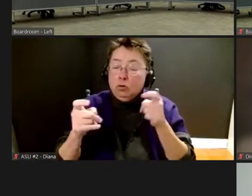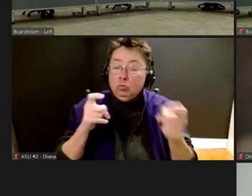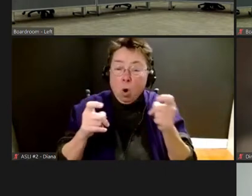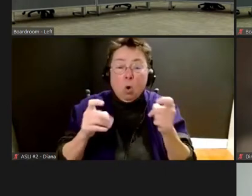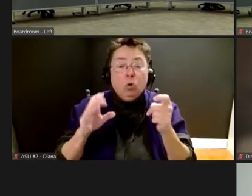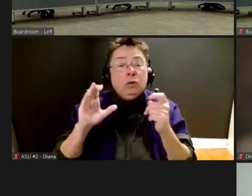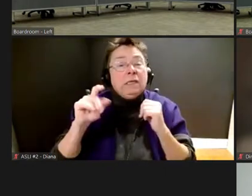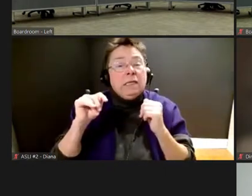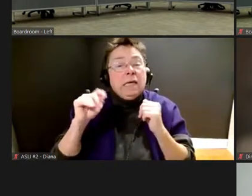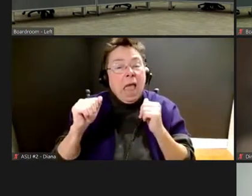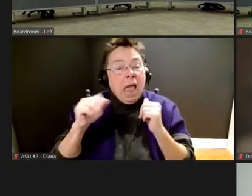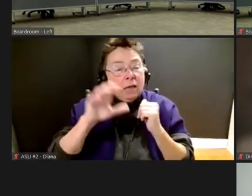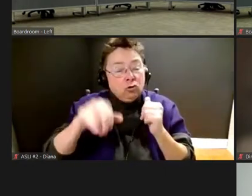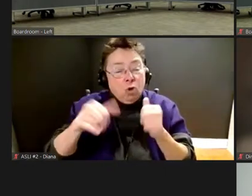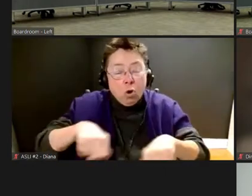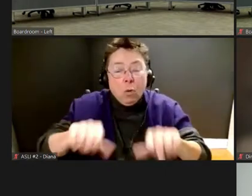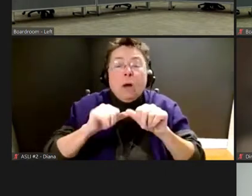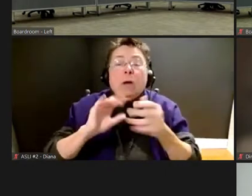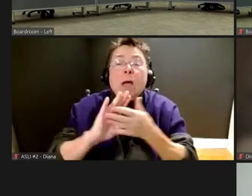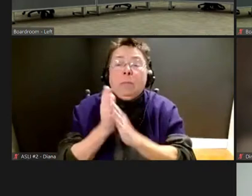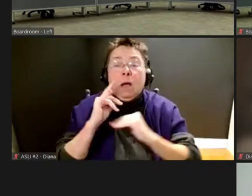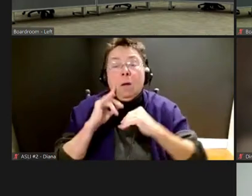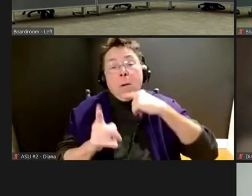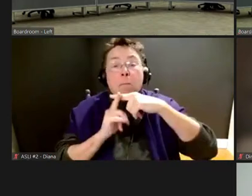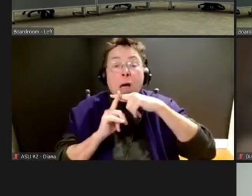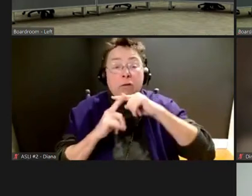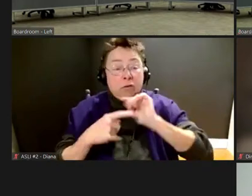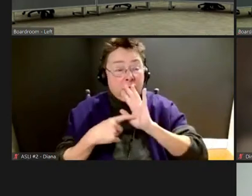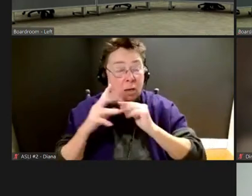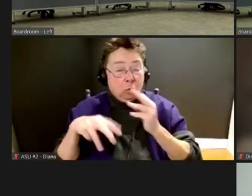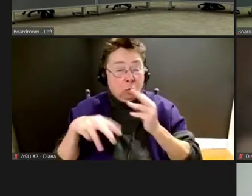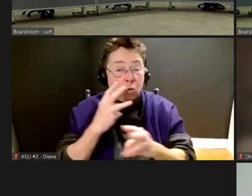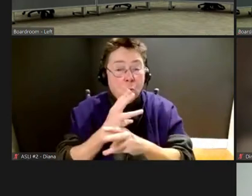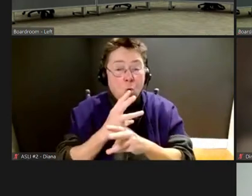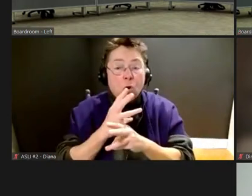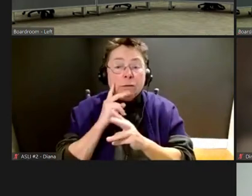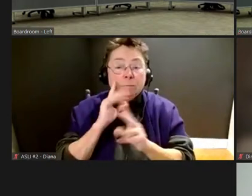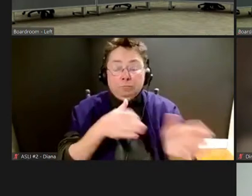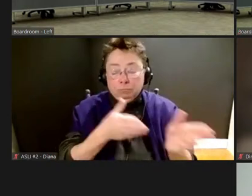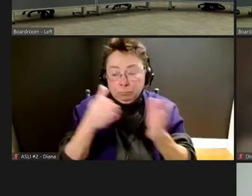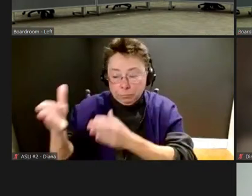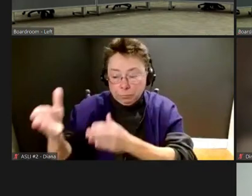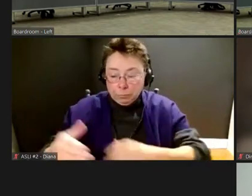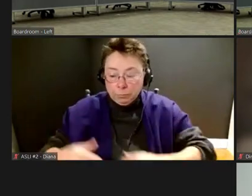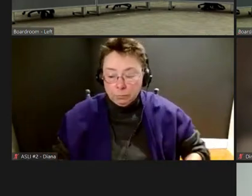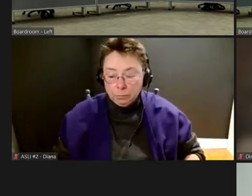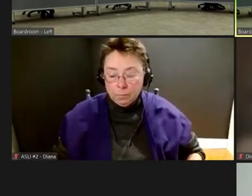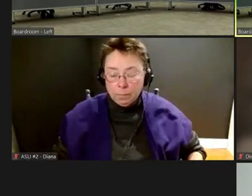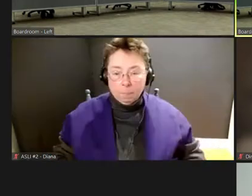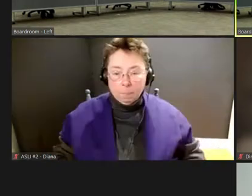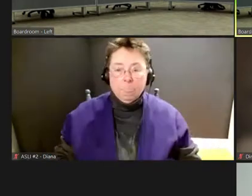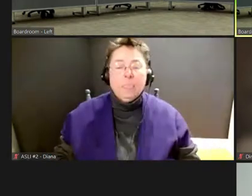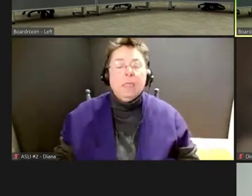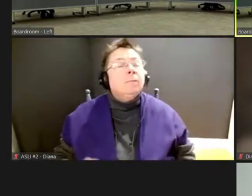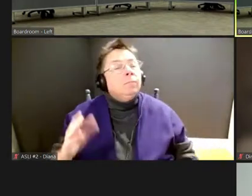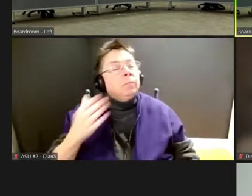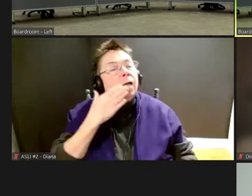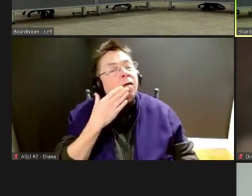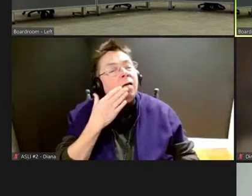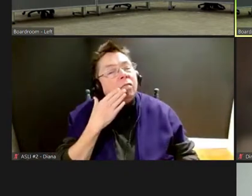Chicago region can become a positive example to the world. I yield my time to the next speaker. Thank you, Mr.